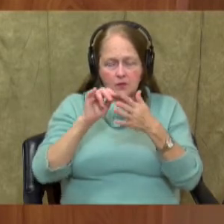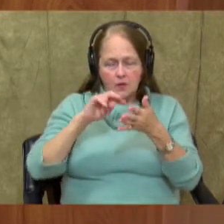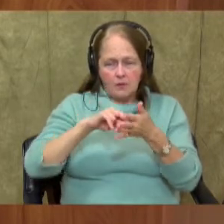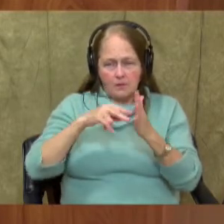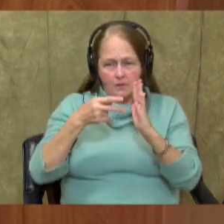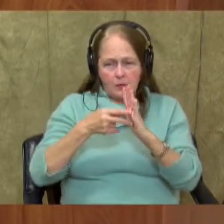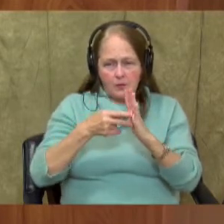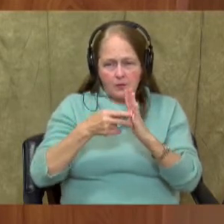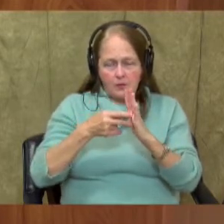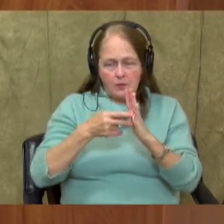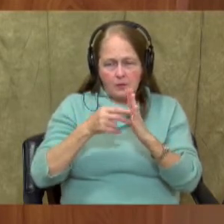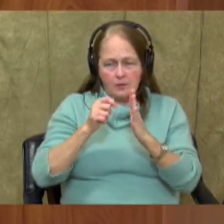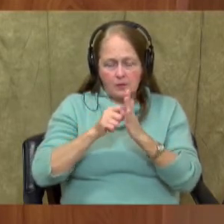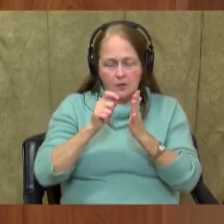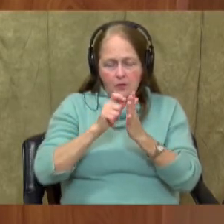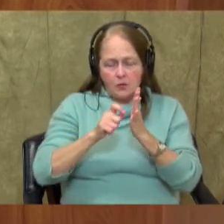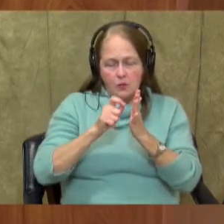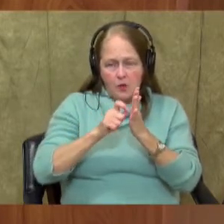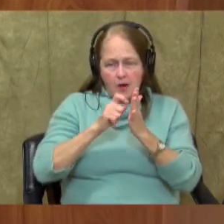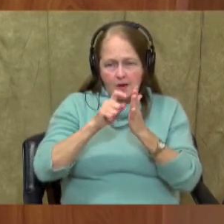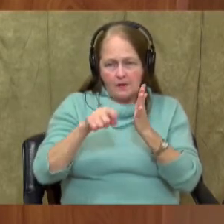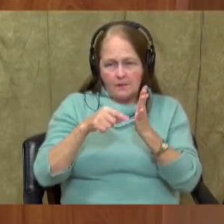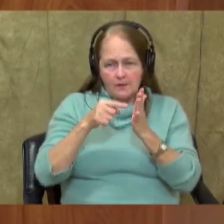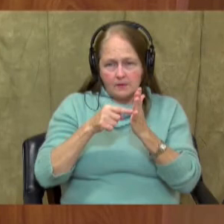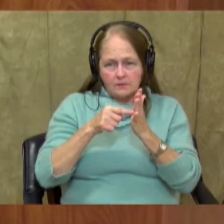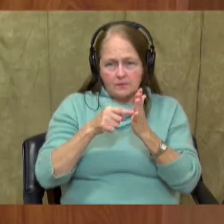purpose of the author writing this?